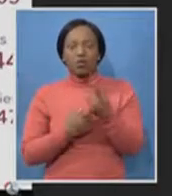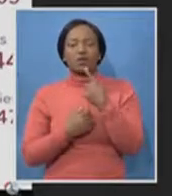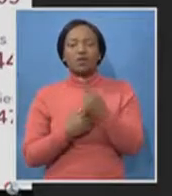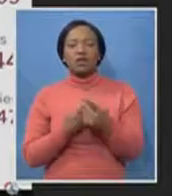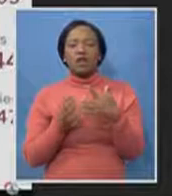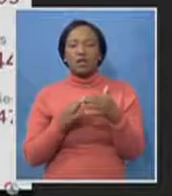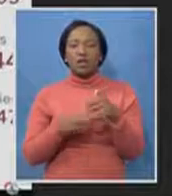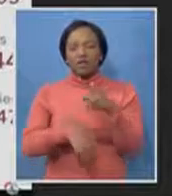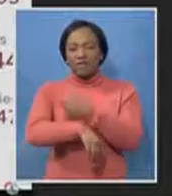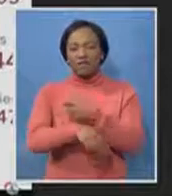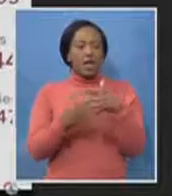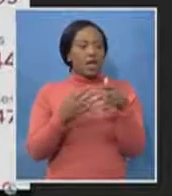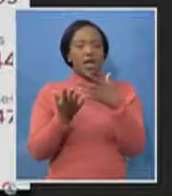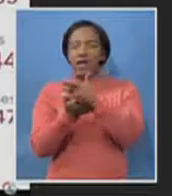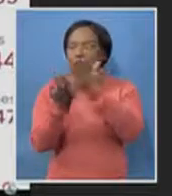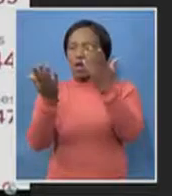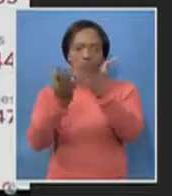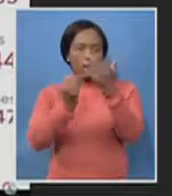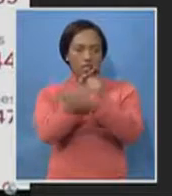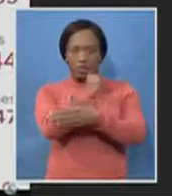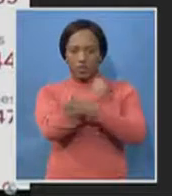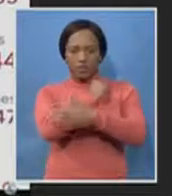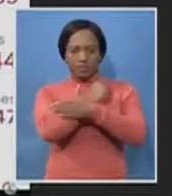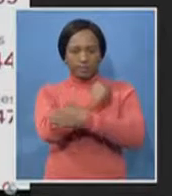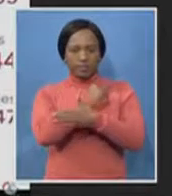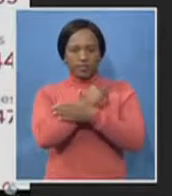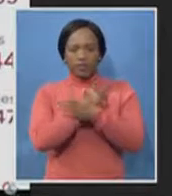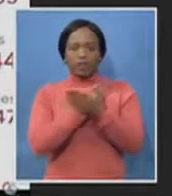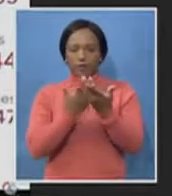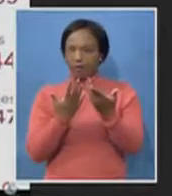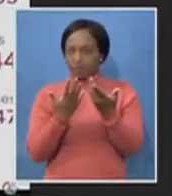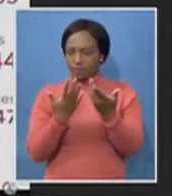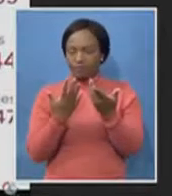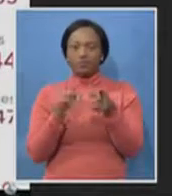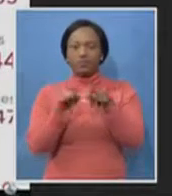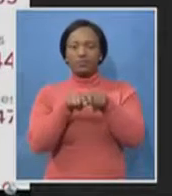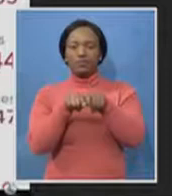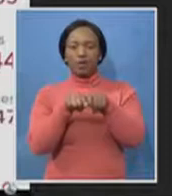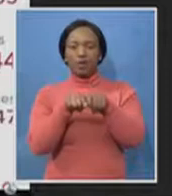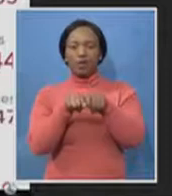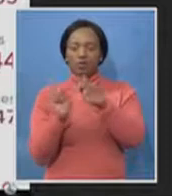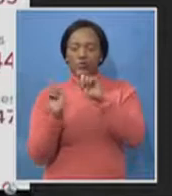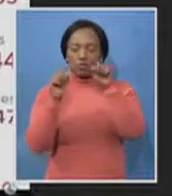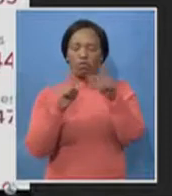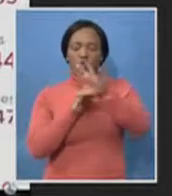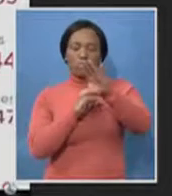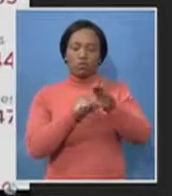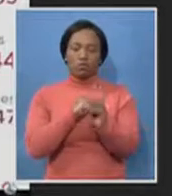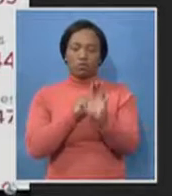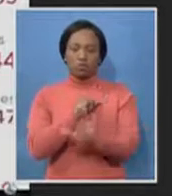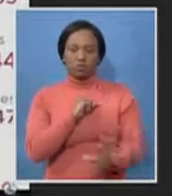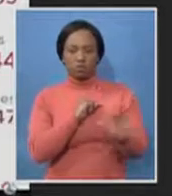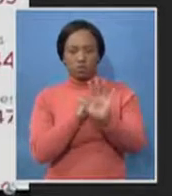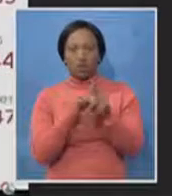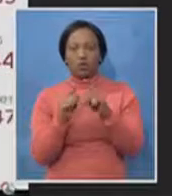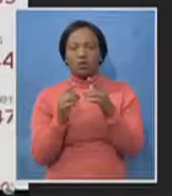and shows promise, we can test it on the continent as much as possible. Lastly is the clinical trials. We want to be sure